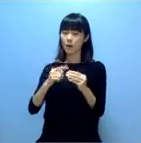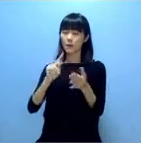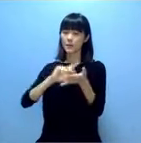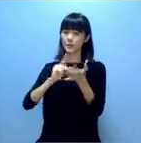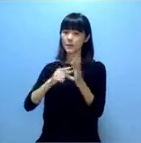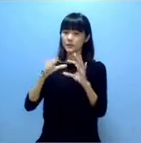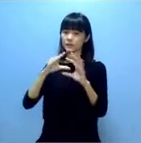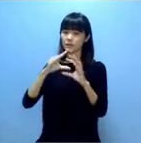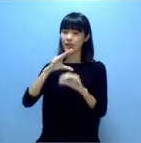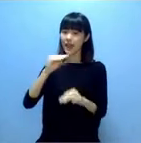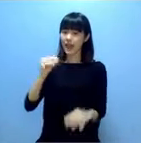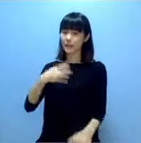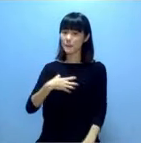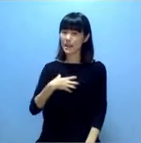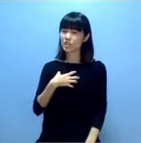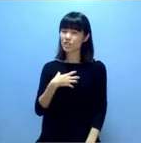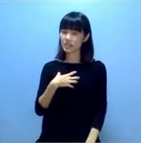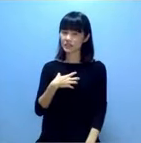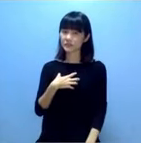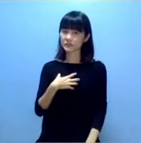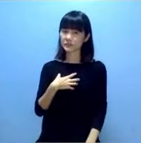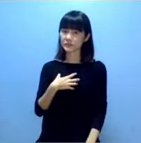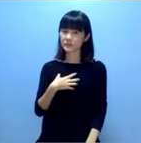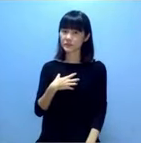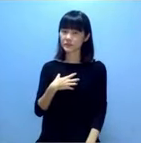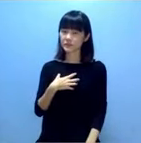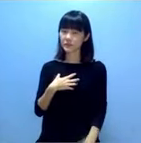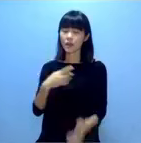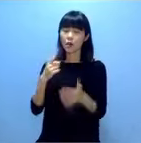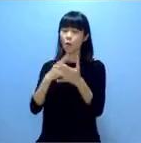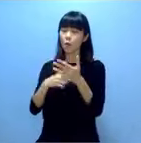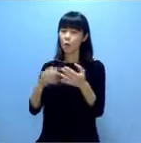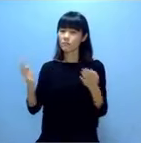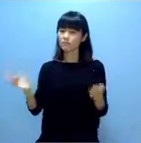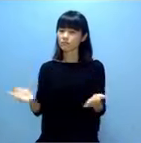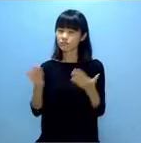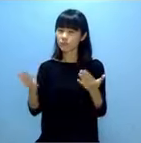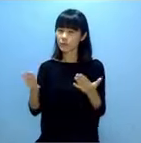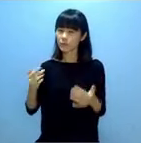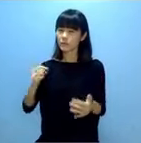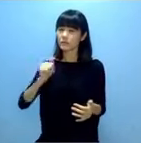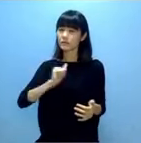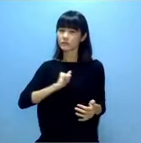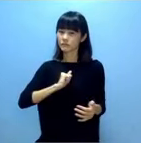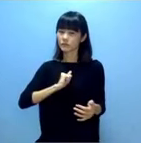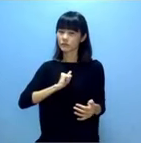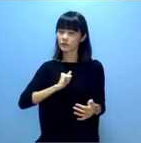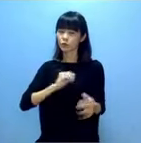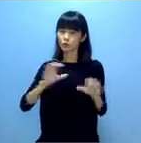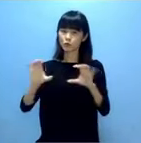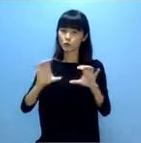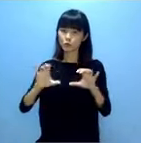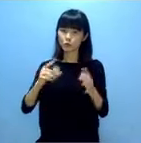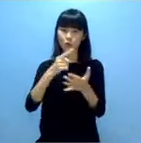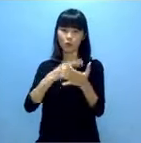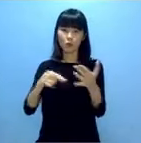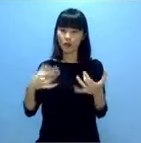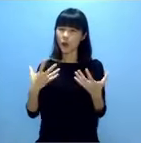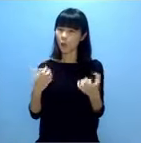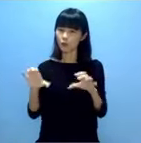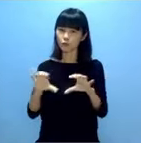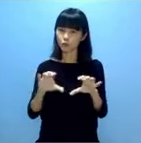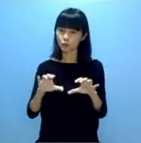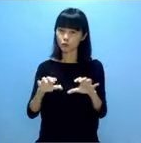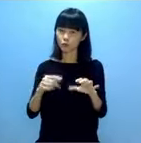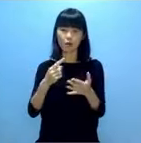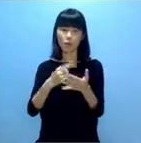And what is it about this narrative that actually drives me to want to do the things that I want to do? That it has been something